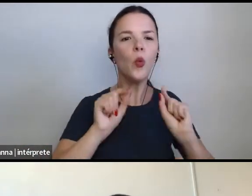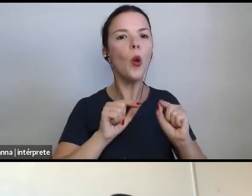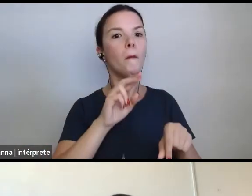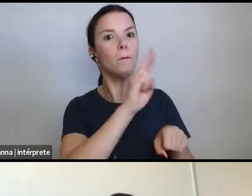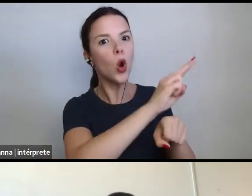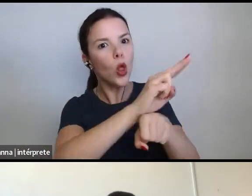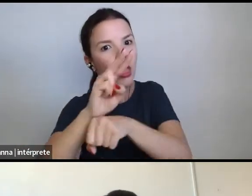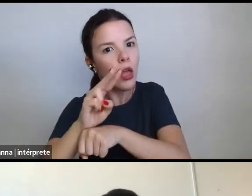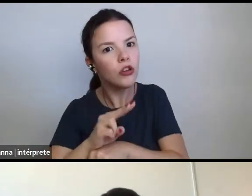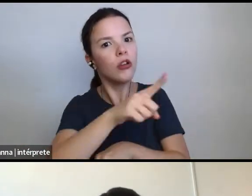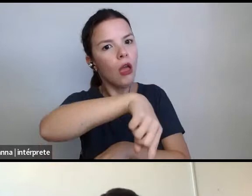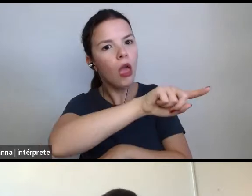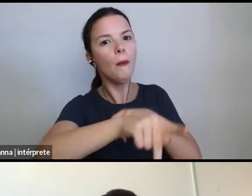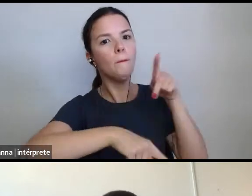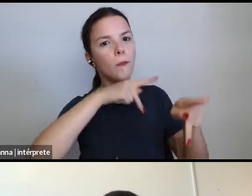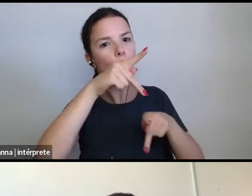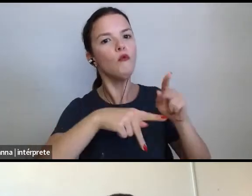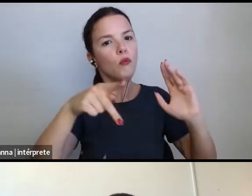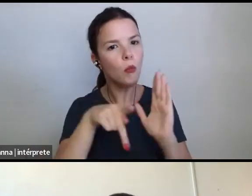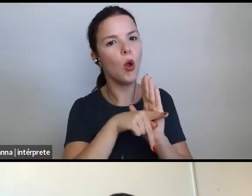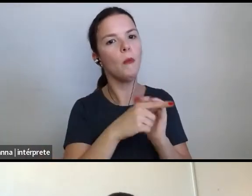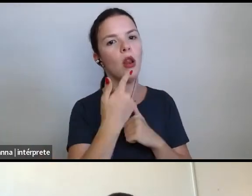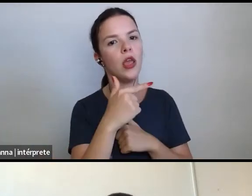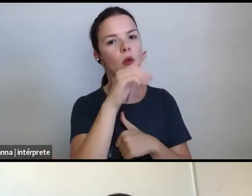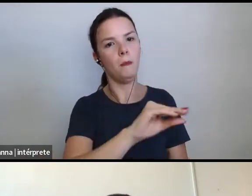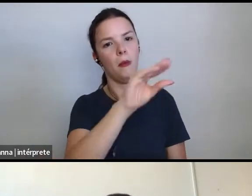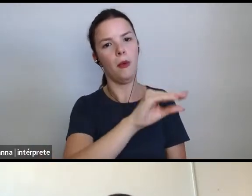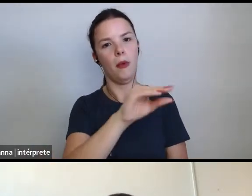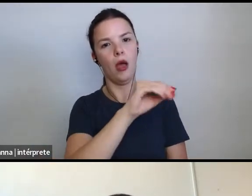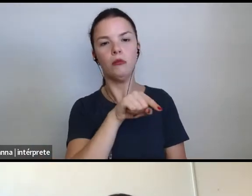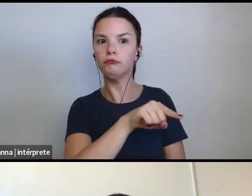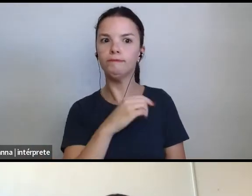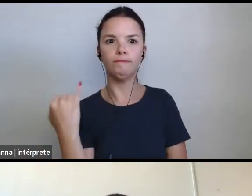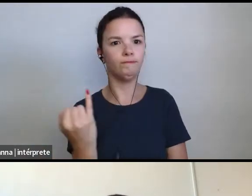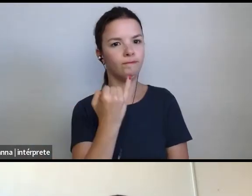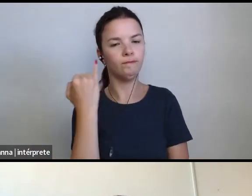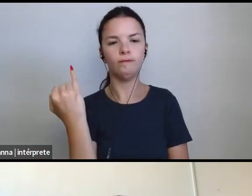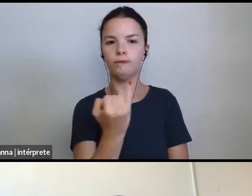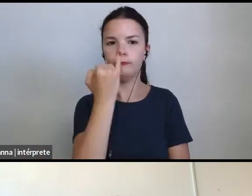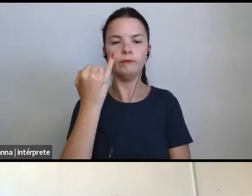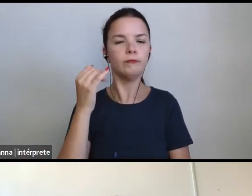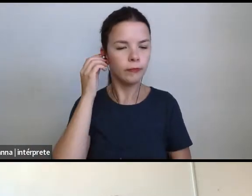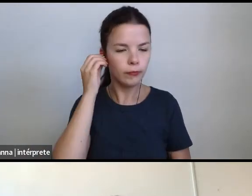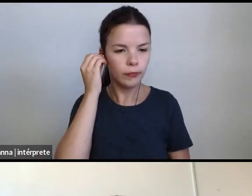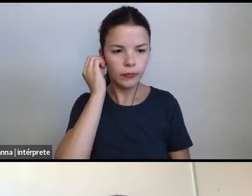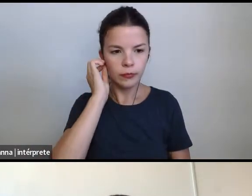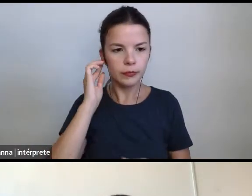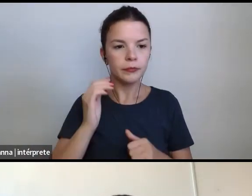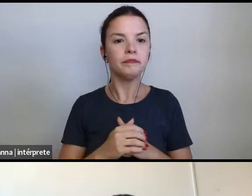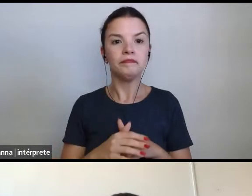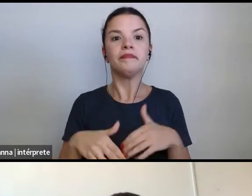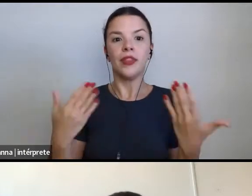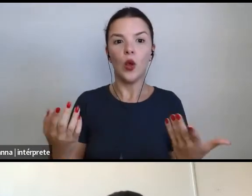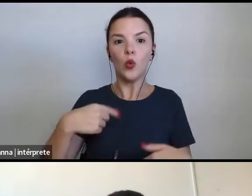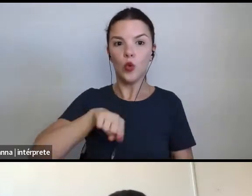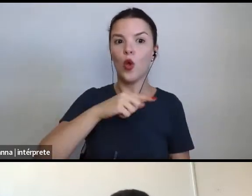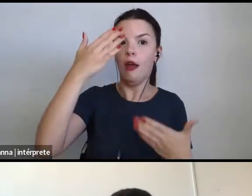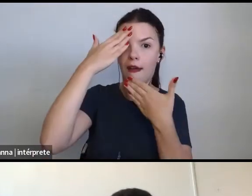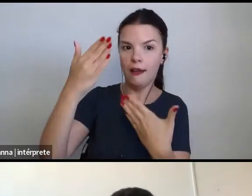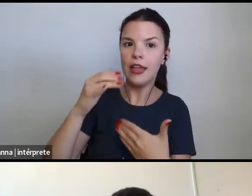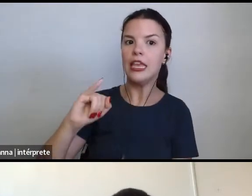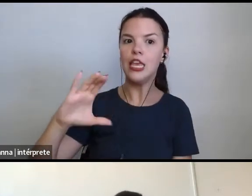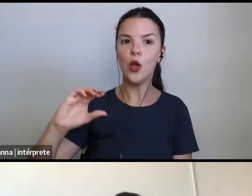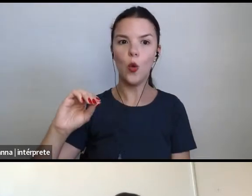people who speak them. So it's really very important. And we thank ICOS for